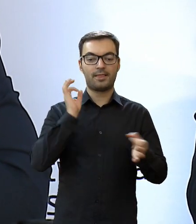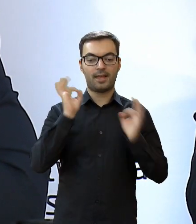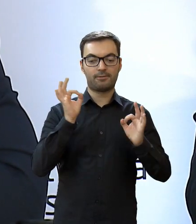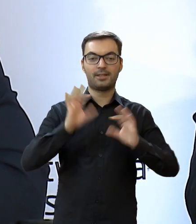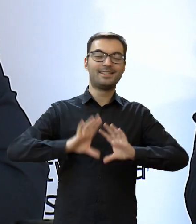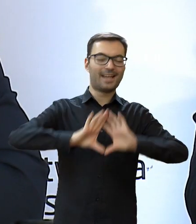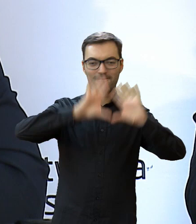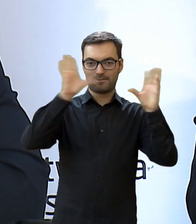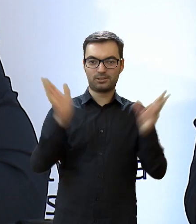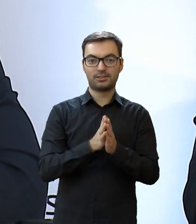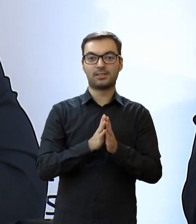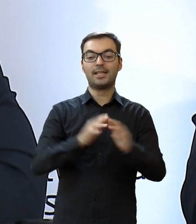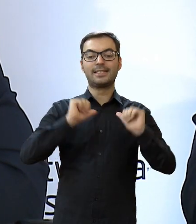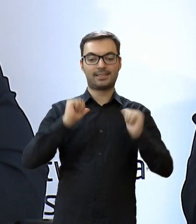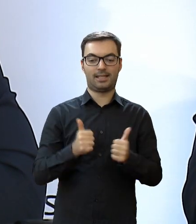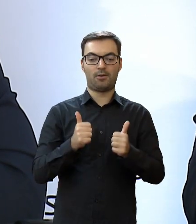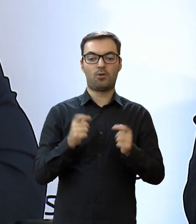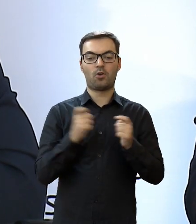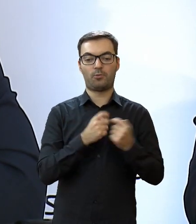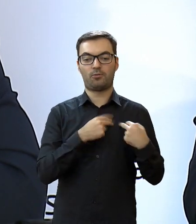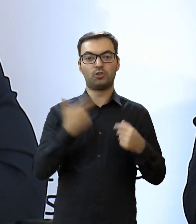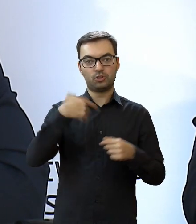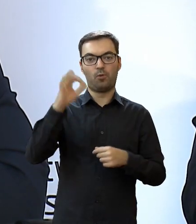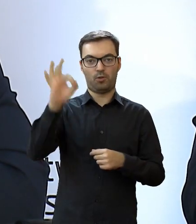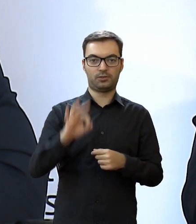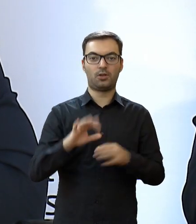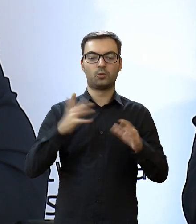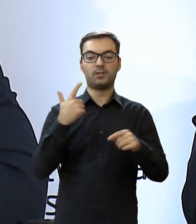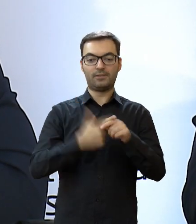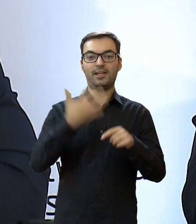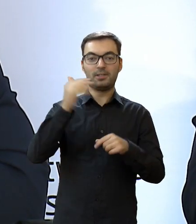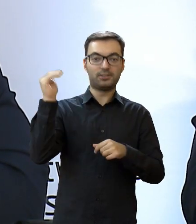permanent election commissions.